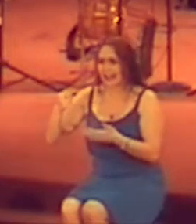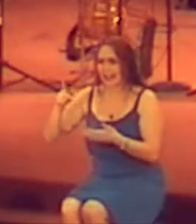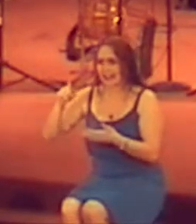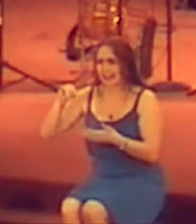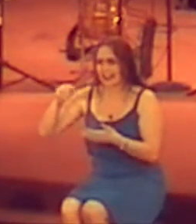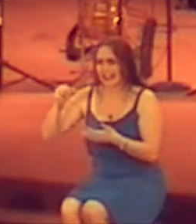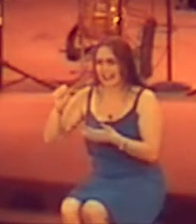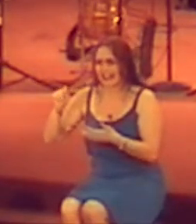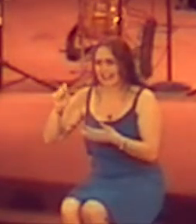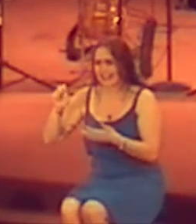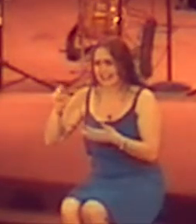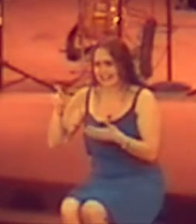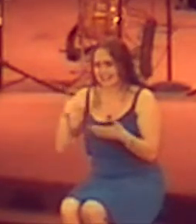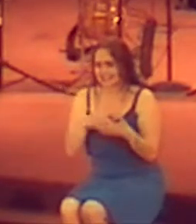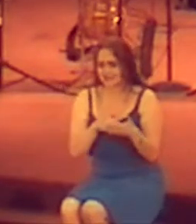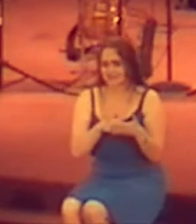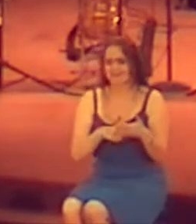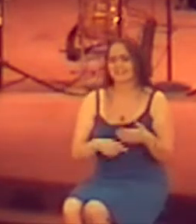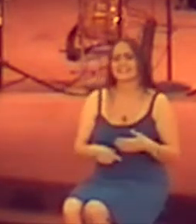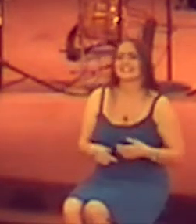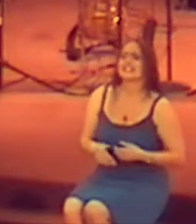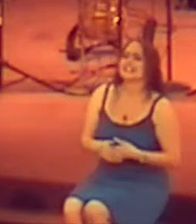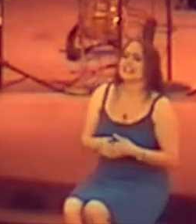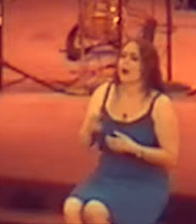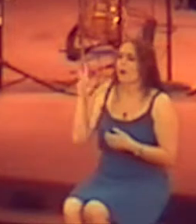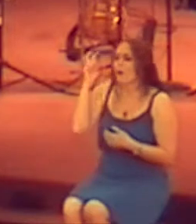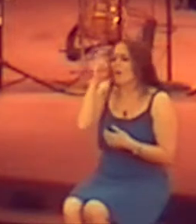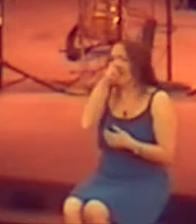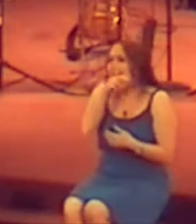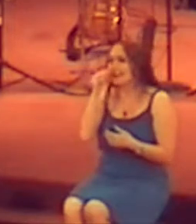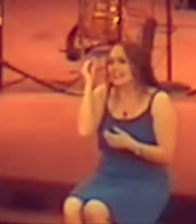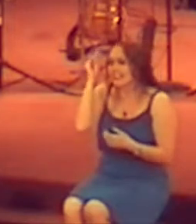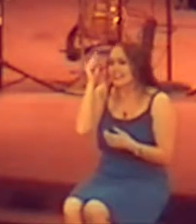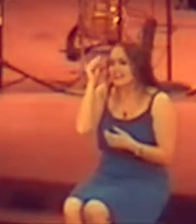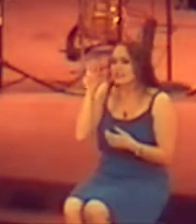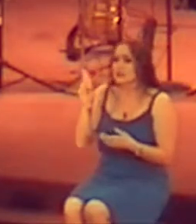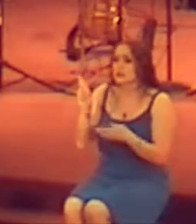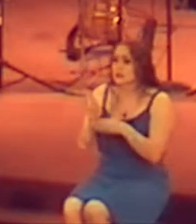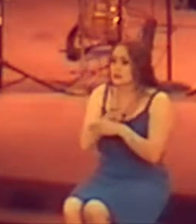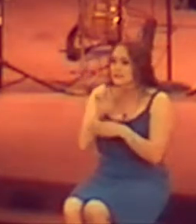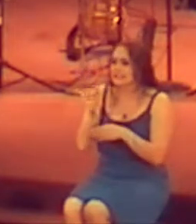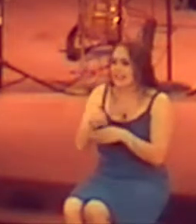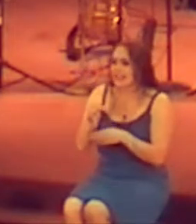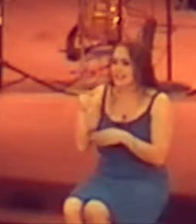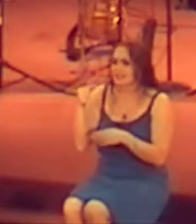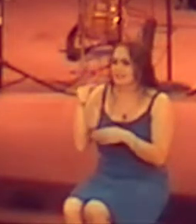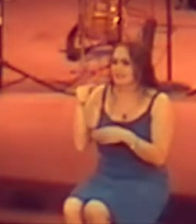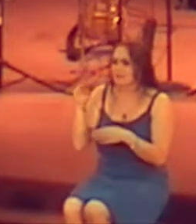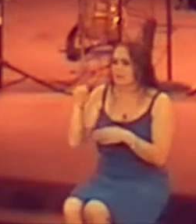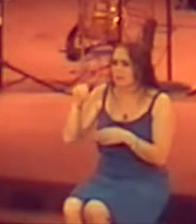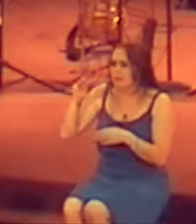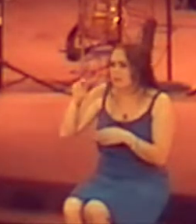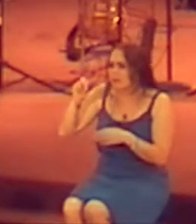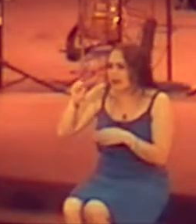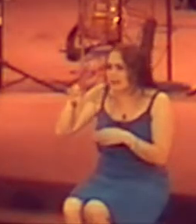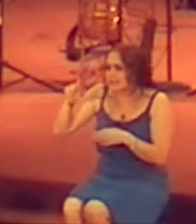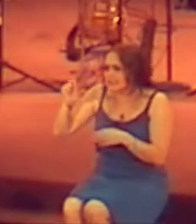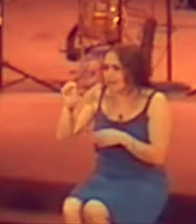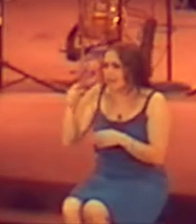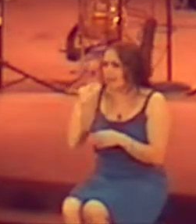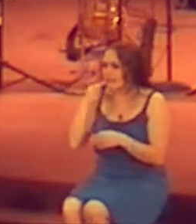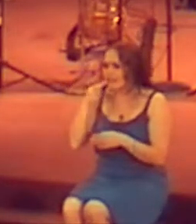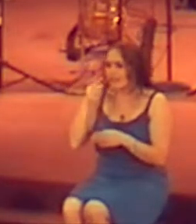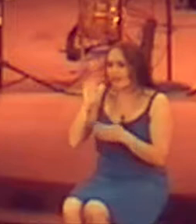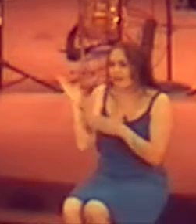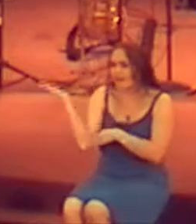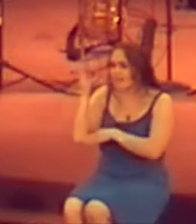But, you know, it's weird to think about how you could just use that muscle all day long and you don't have to stretch it. You don't have